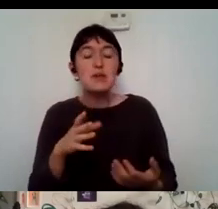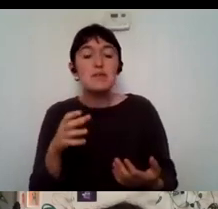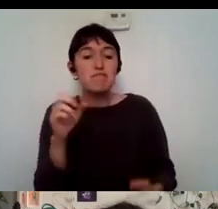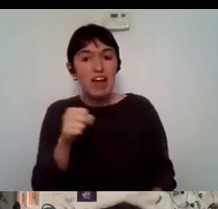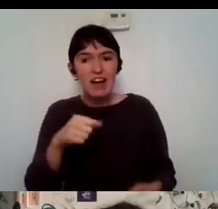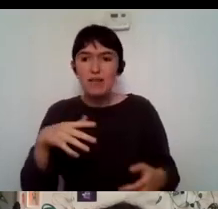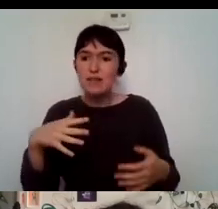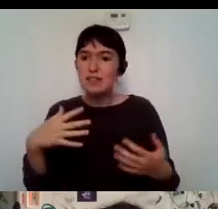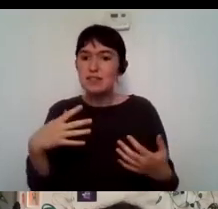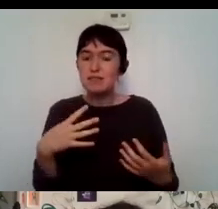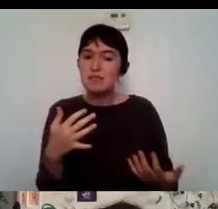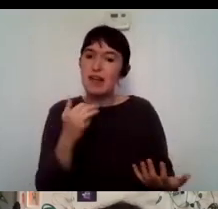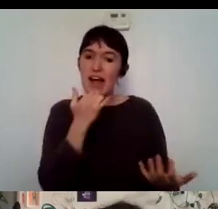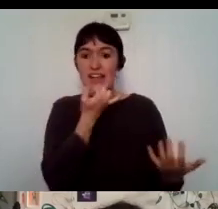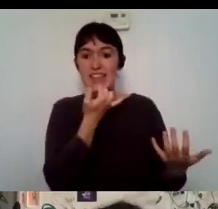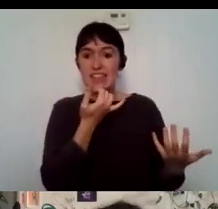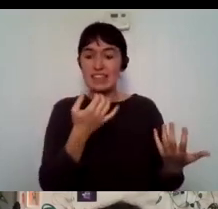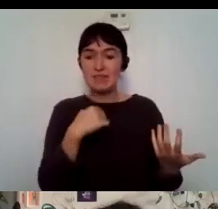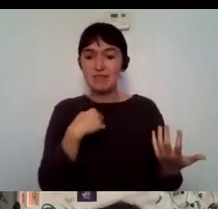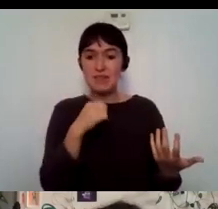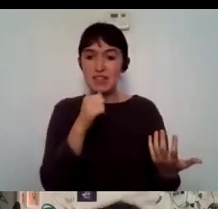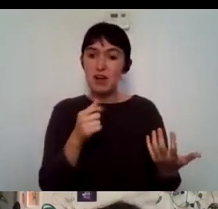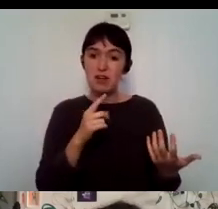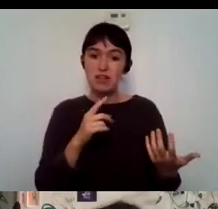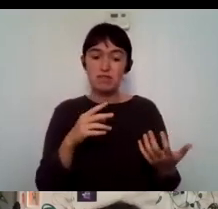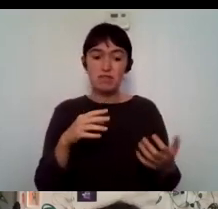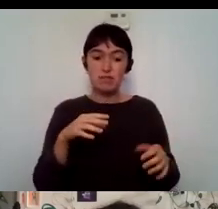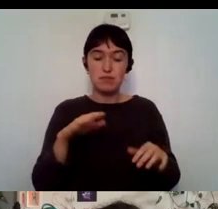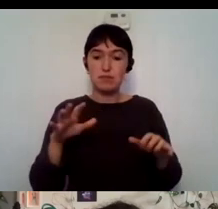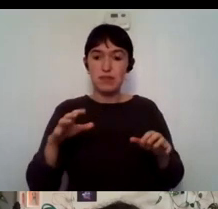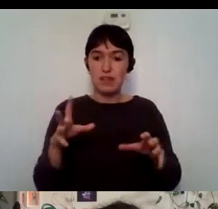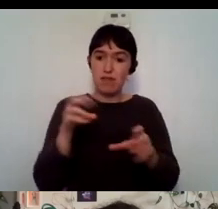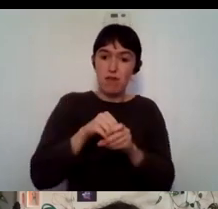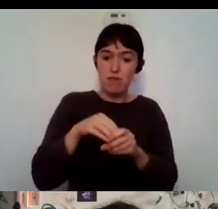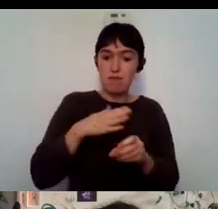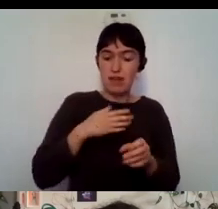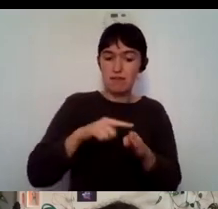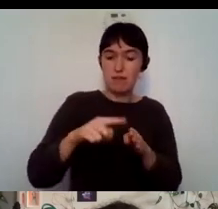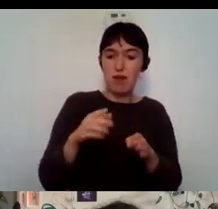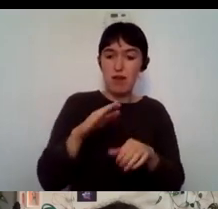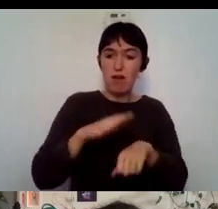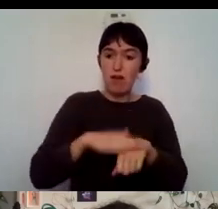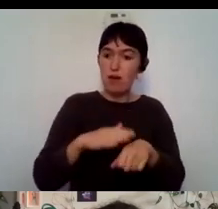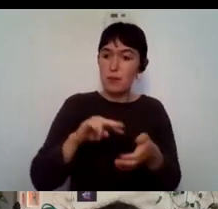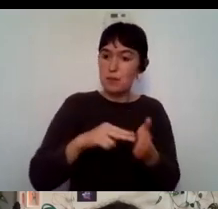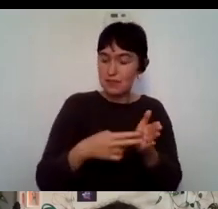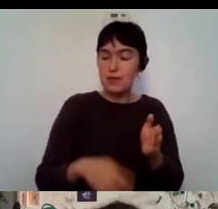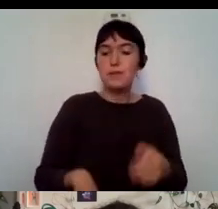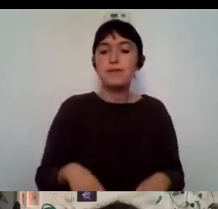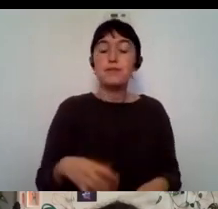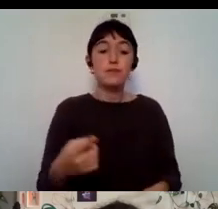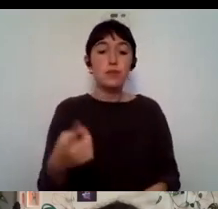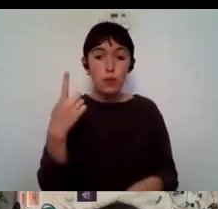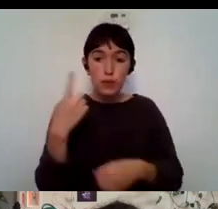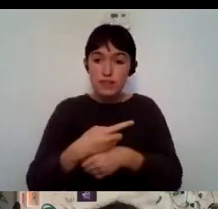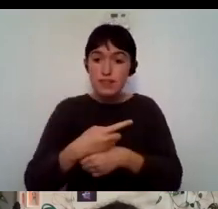We had a lab meeting one day, and we had some students in the lab. And